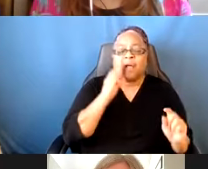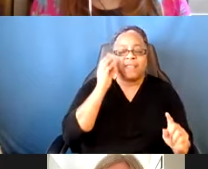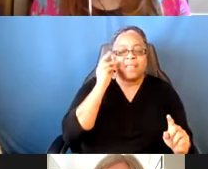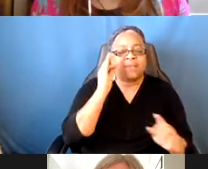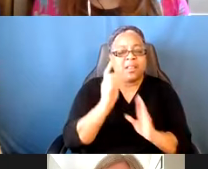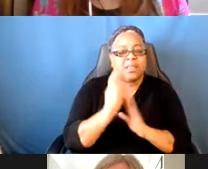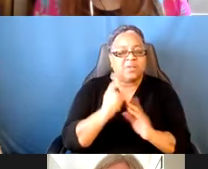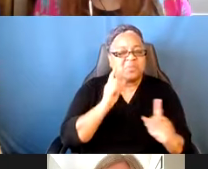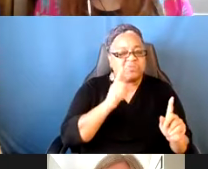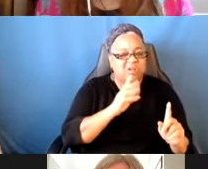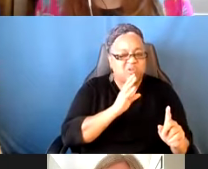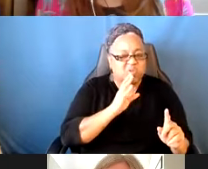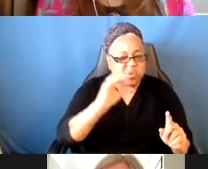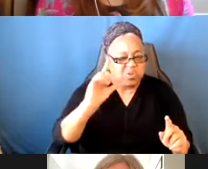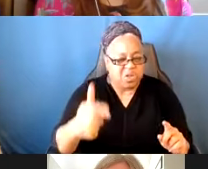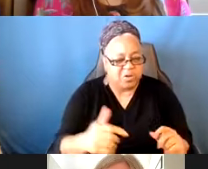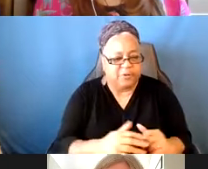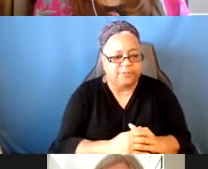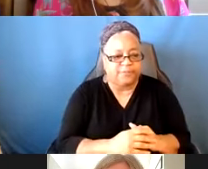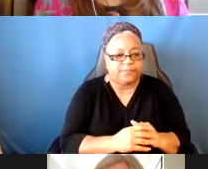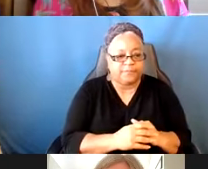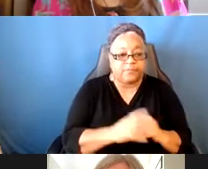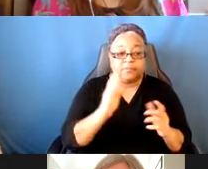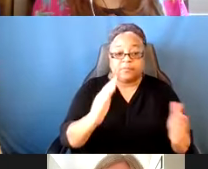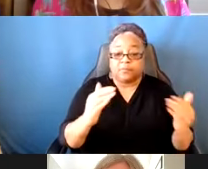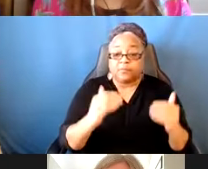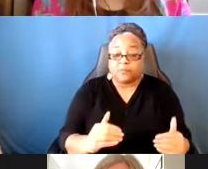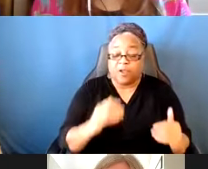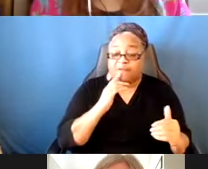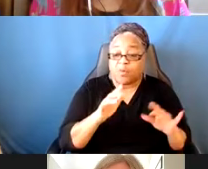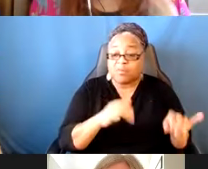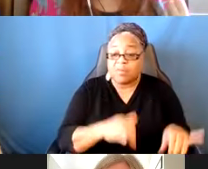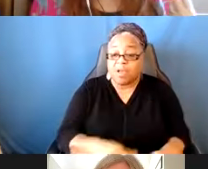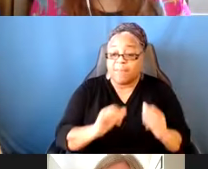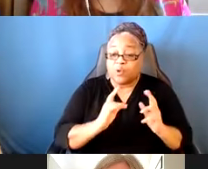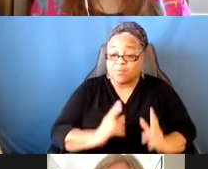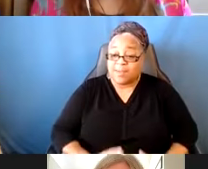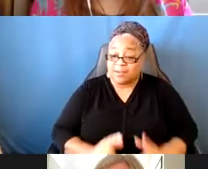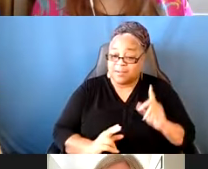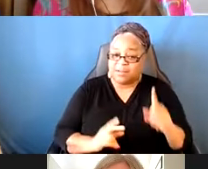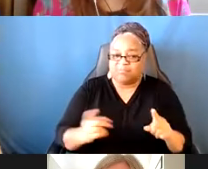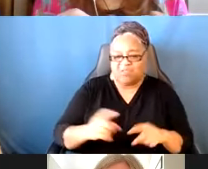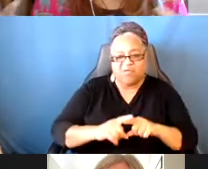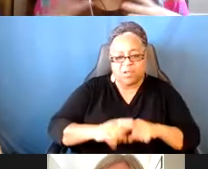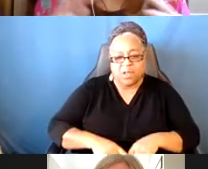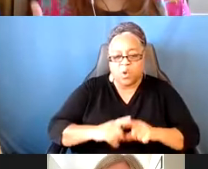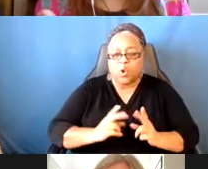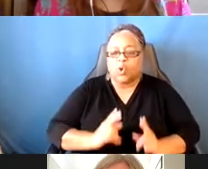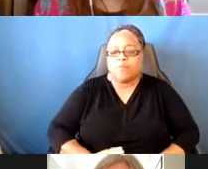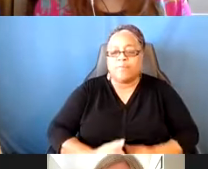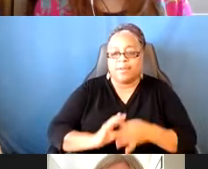have common humanity as a route of safety, they really rely on those human connections and that